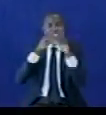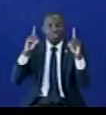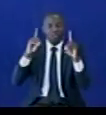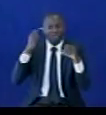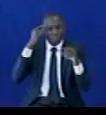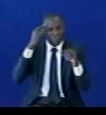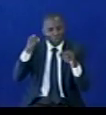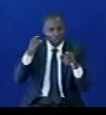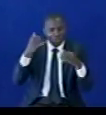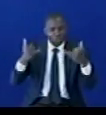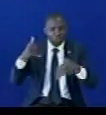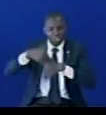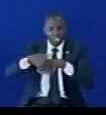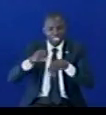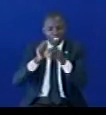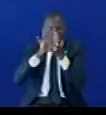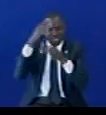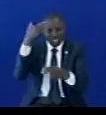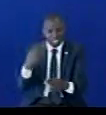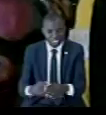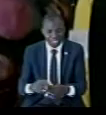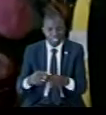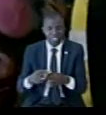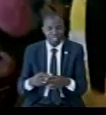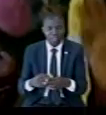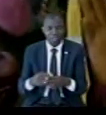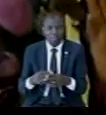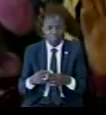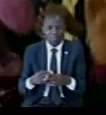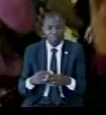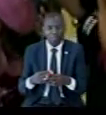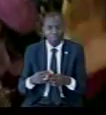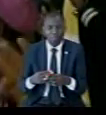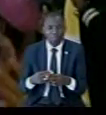you tonight in Jesus' name.